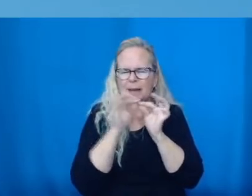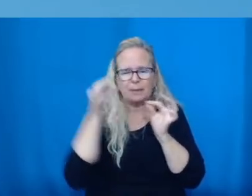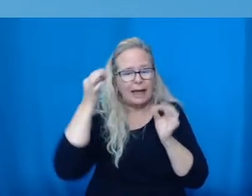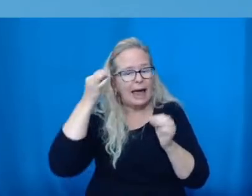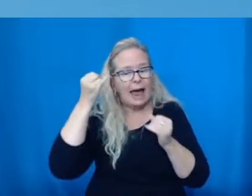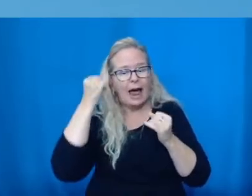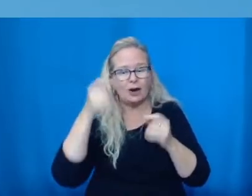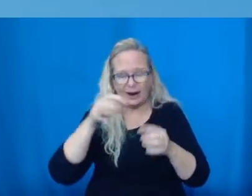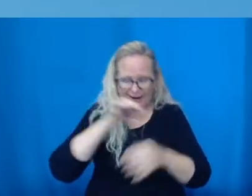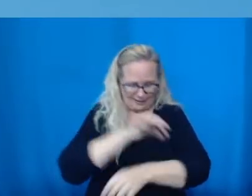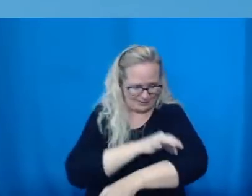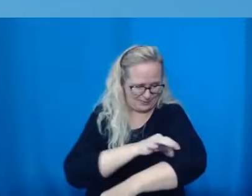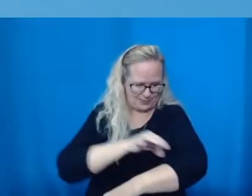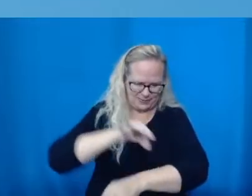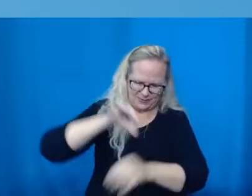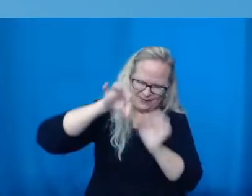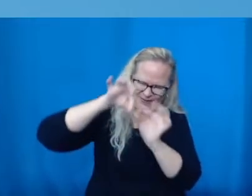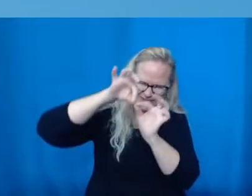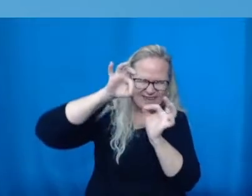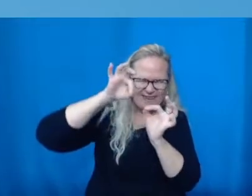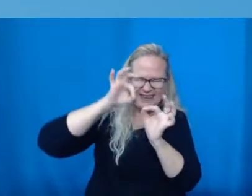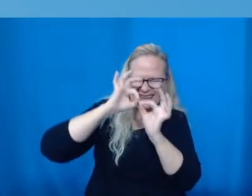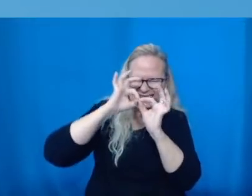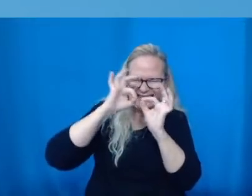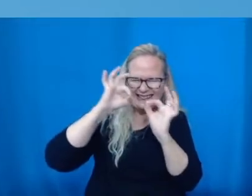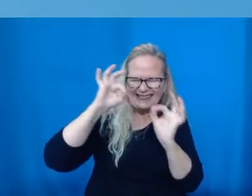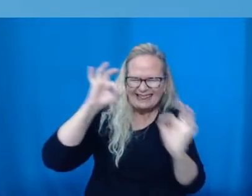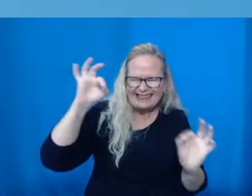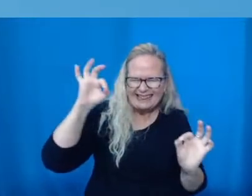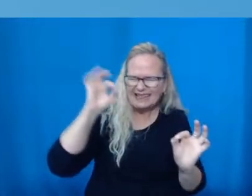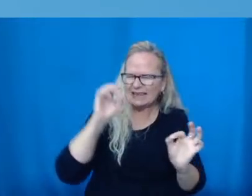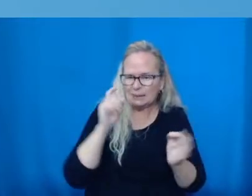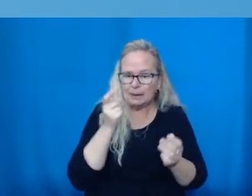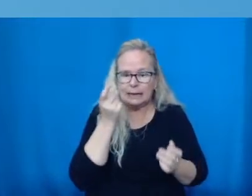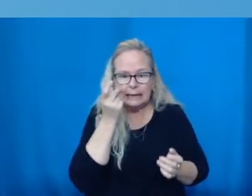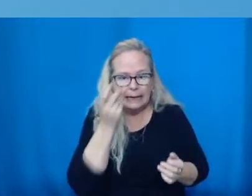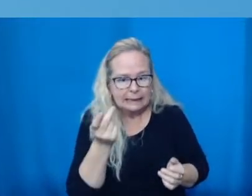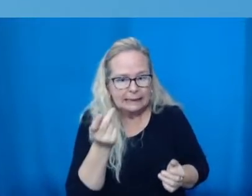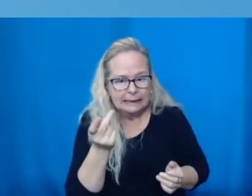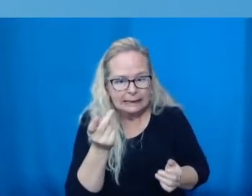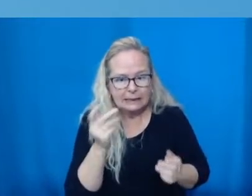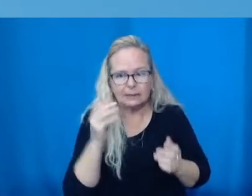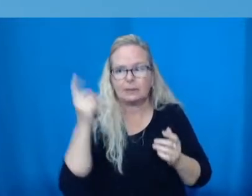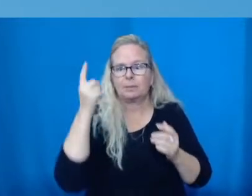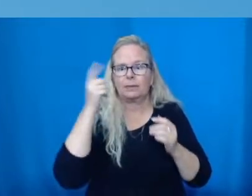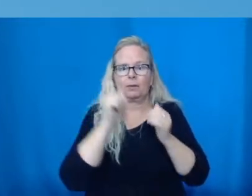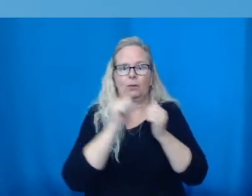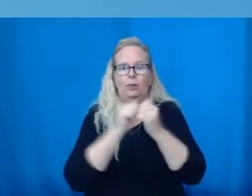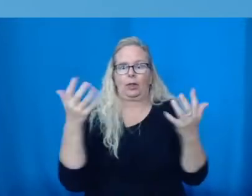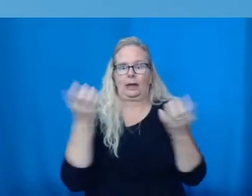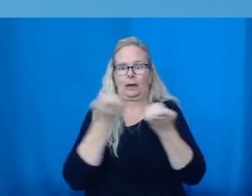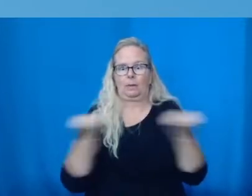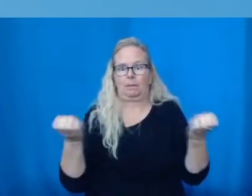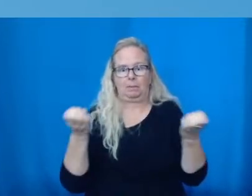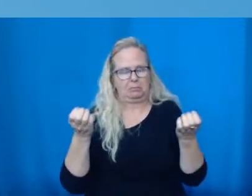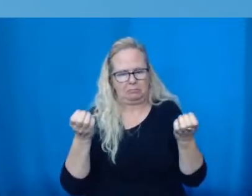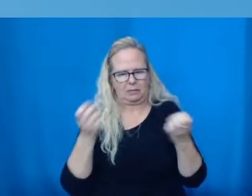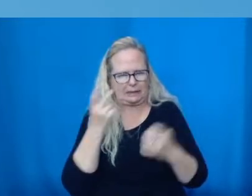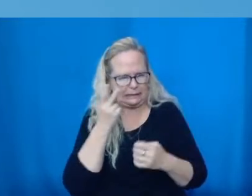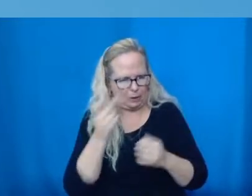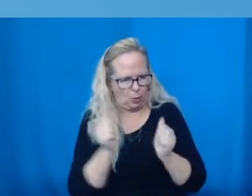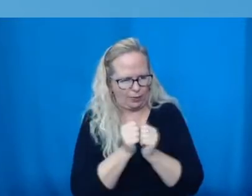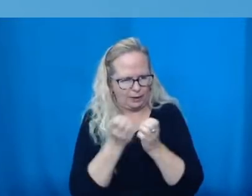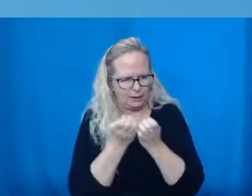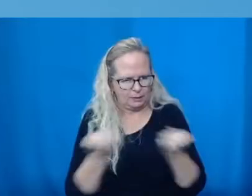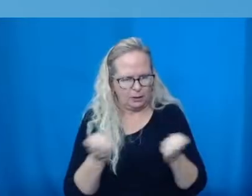detect without specialized equipment. Now, being so big, they have a lot of mass, and gravity pulls them down out of the air very quickly. So